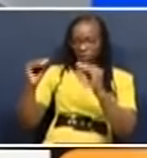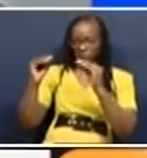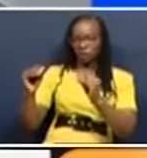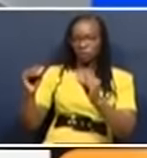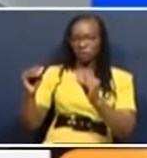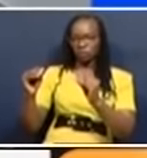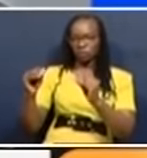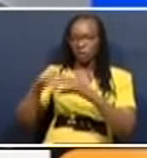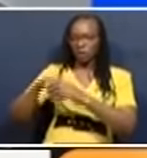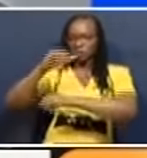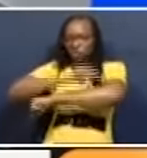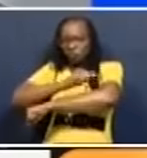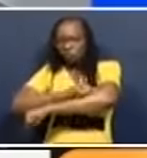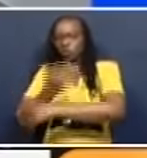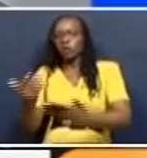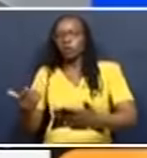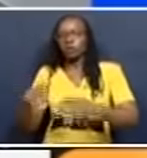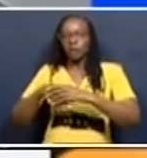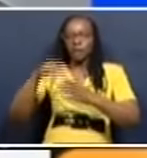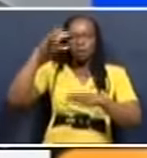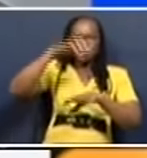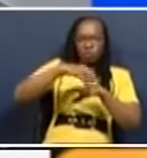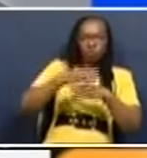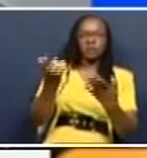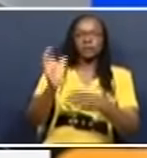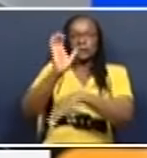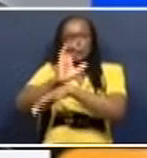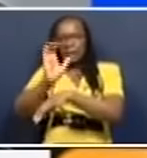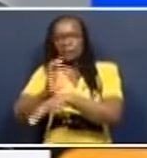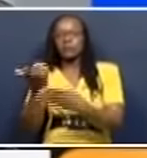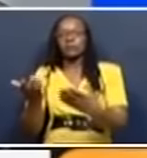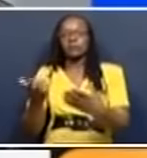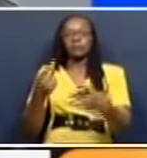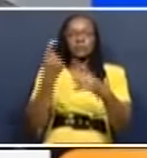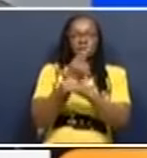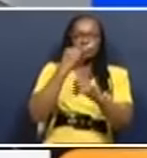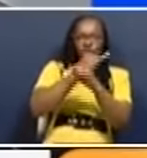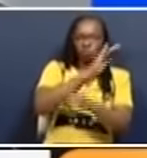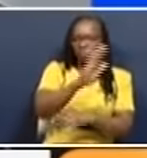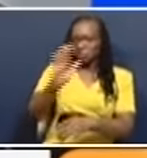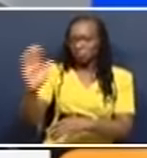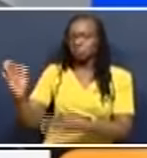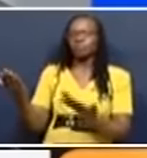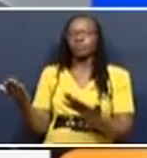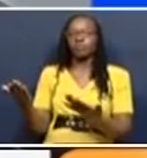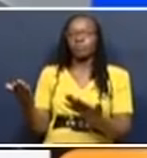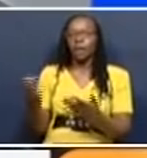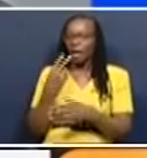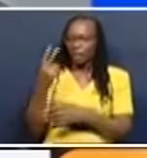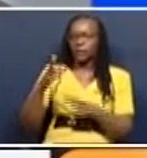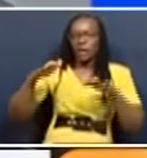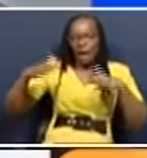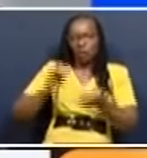schools, we teach that in our mosques, in our churches, in our various professional groups, and see how we can